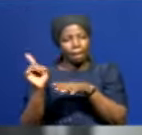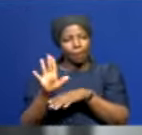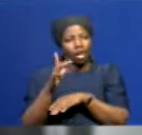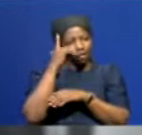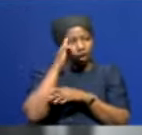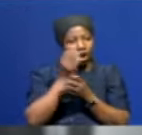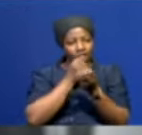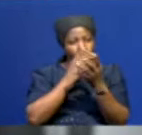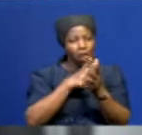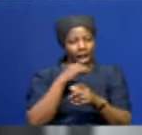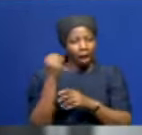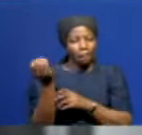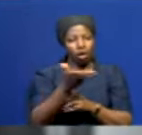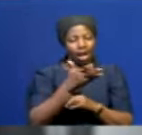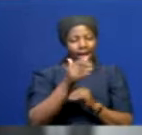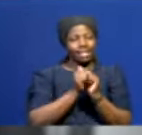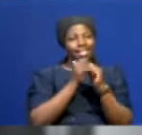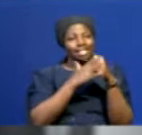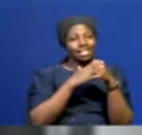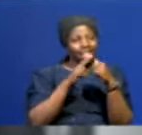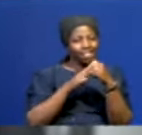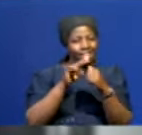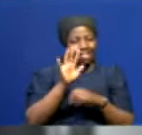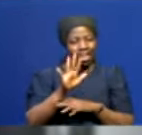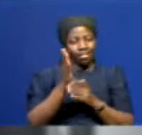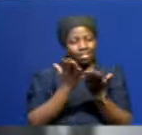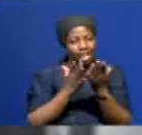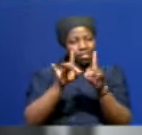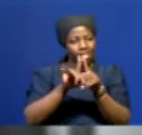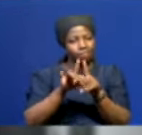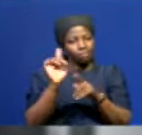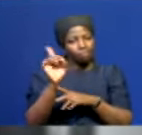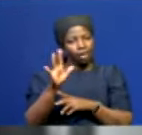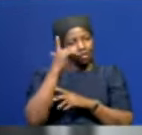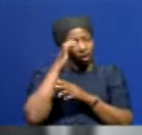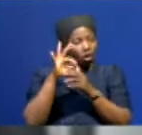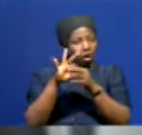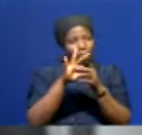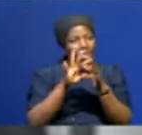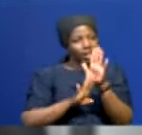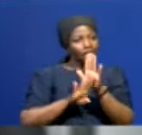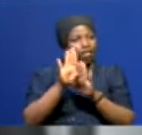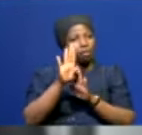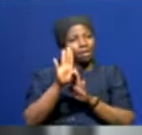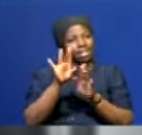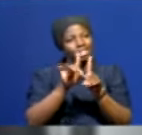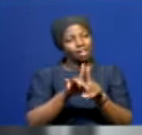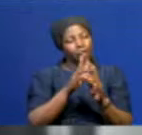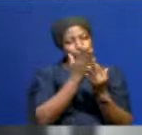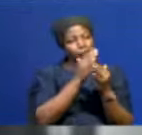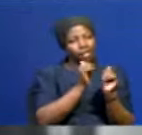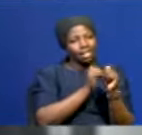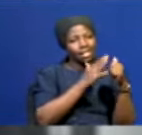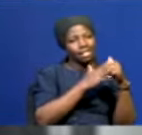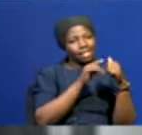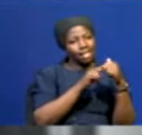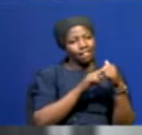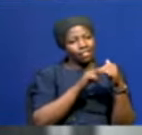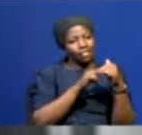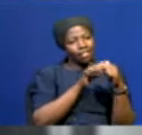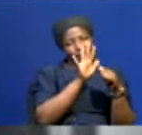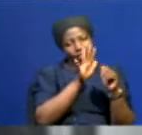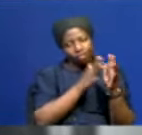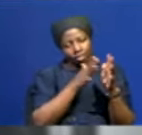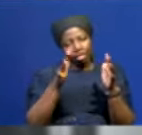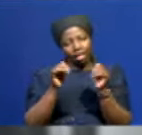In 1975, he served as Minister for Cooperative Development. And between 1975